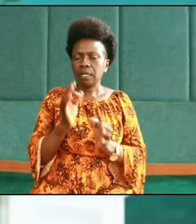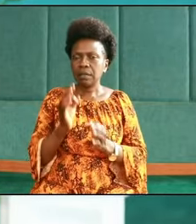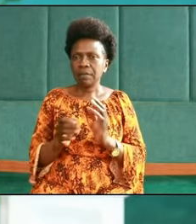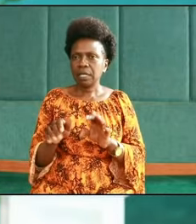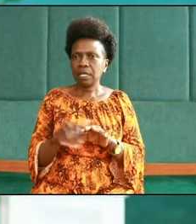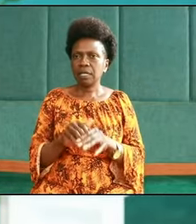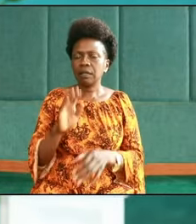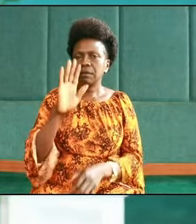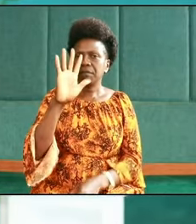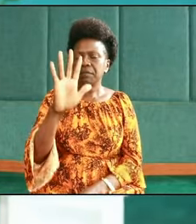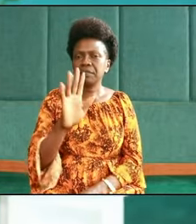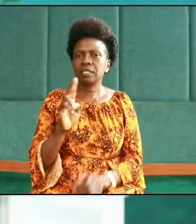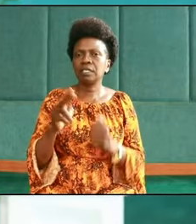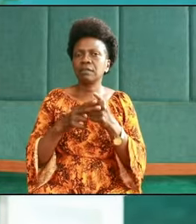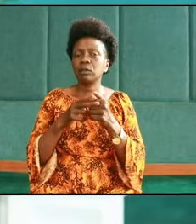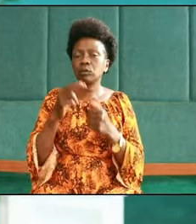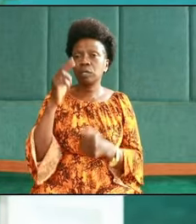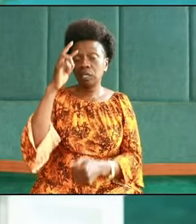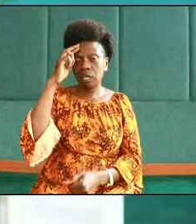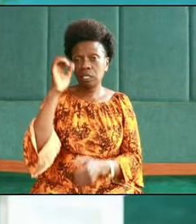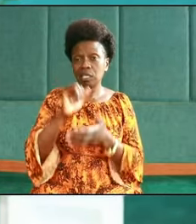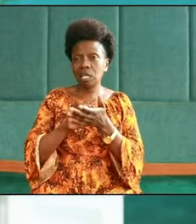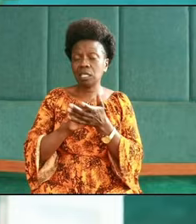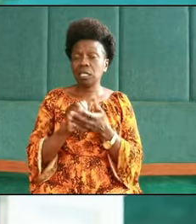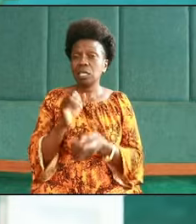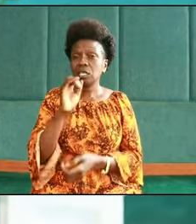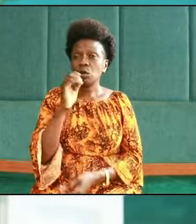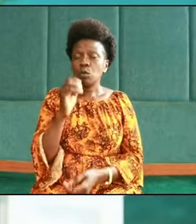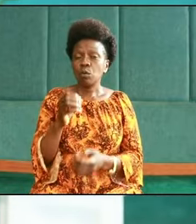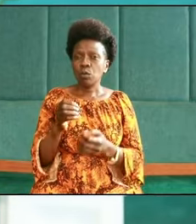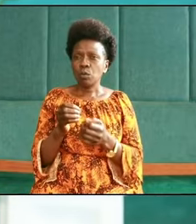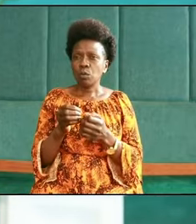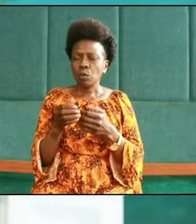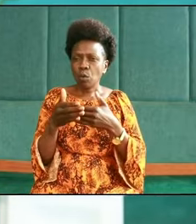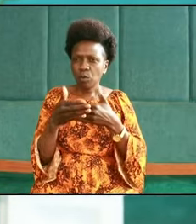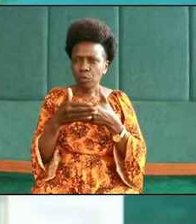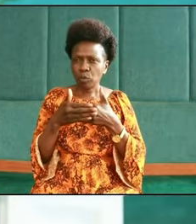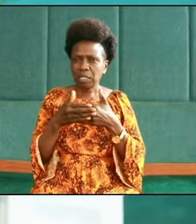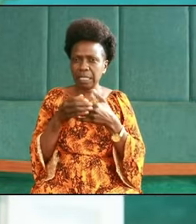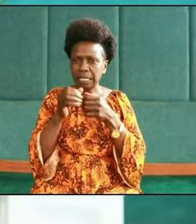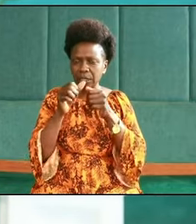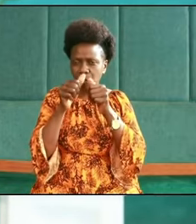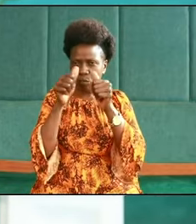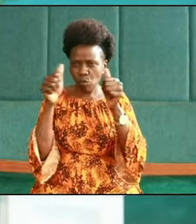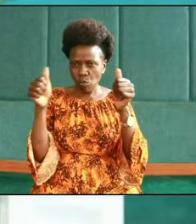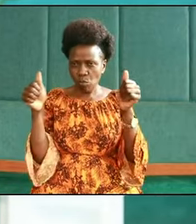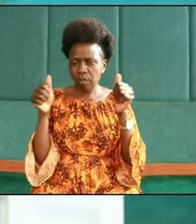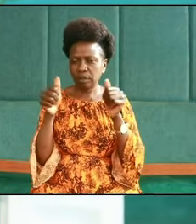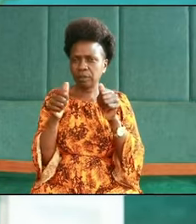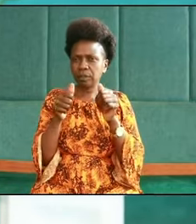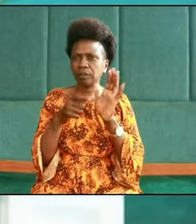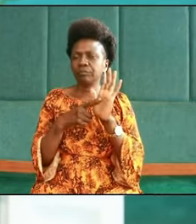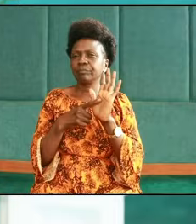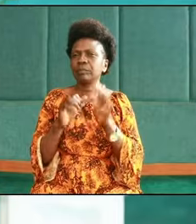in 57, you will realize that it's almost clear and